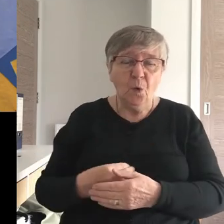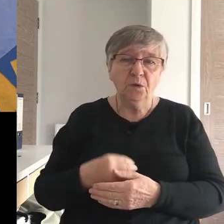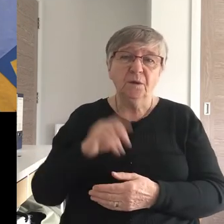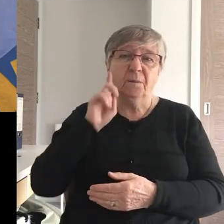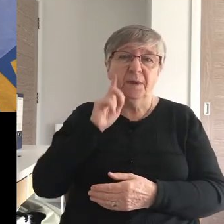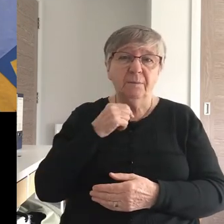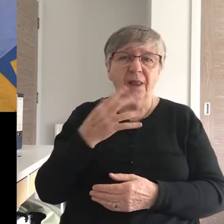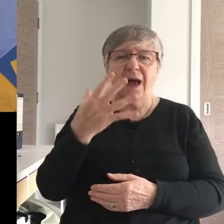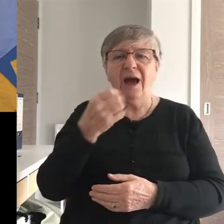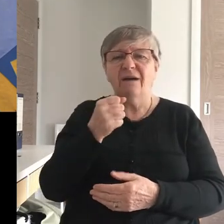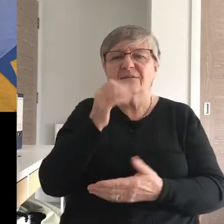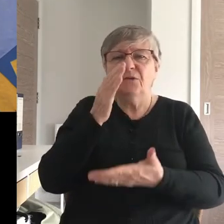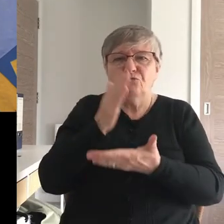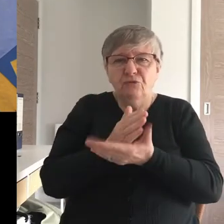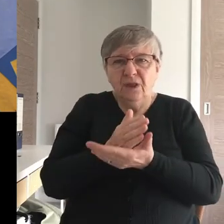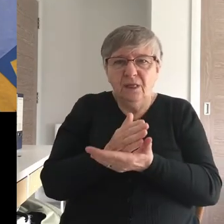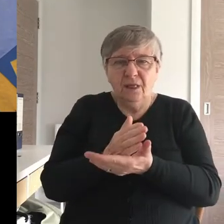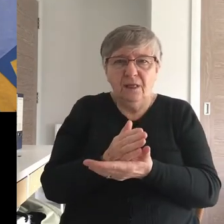real thing.